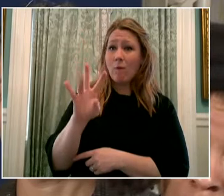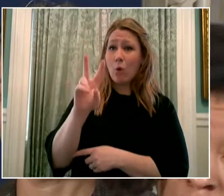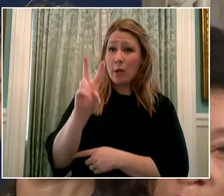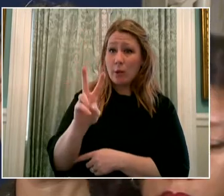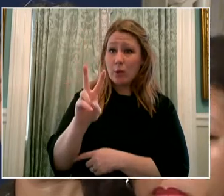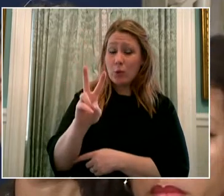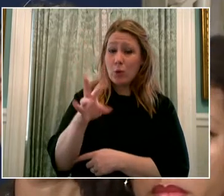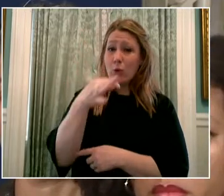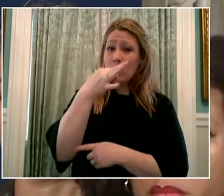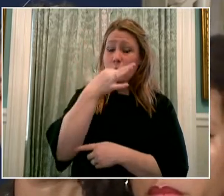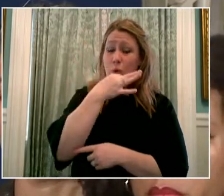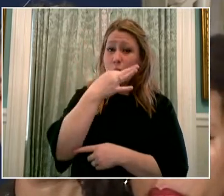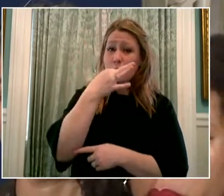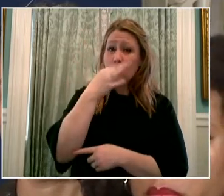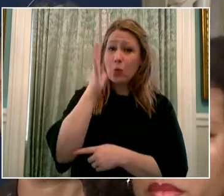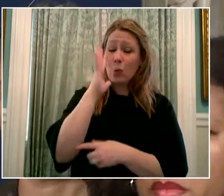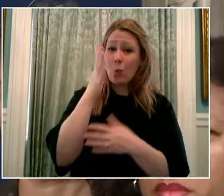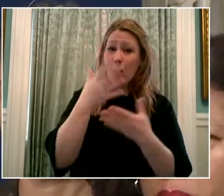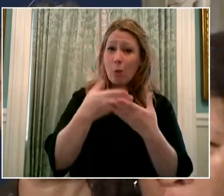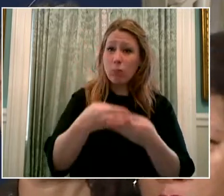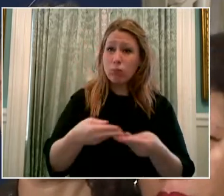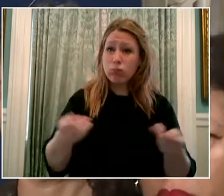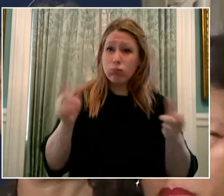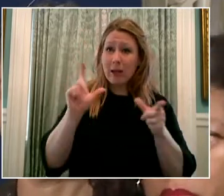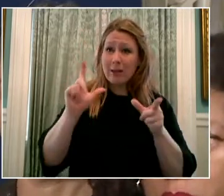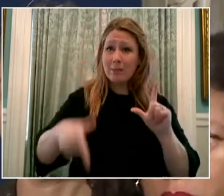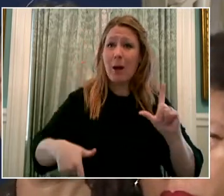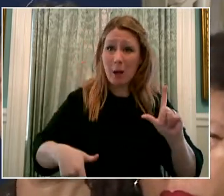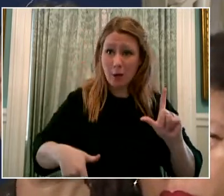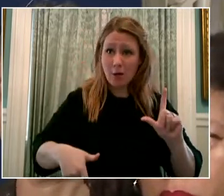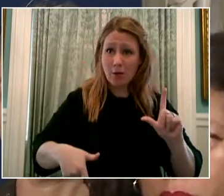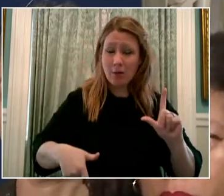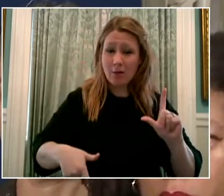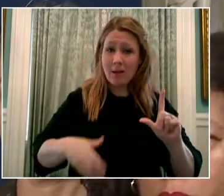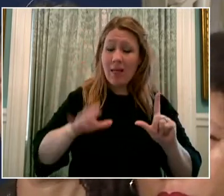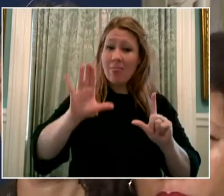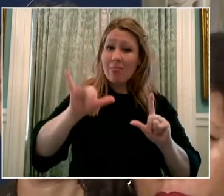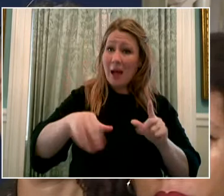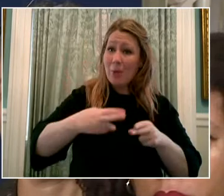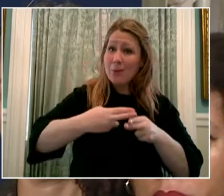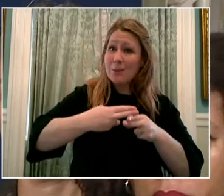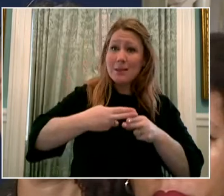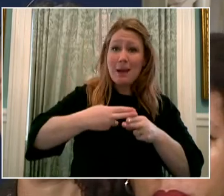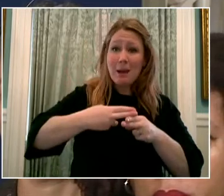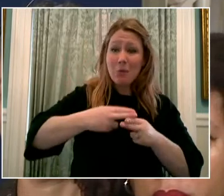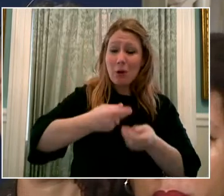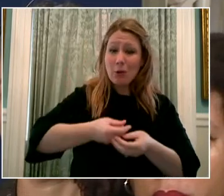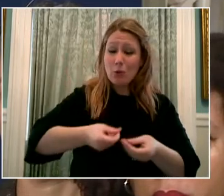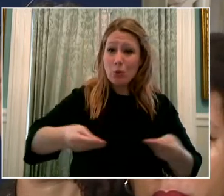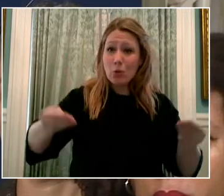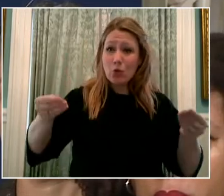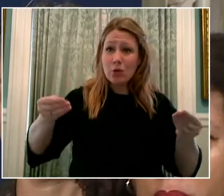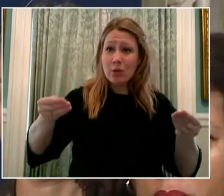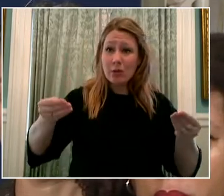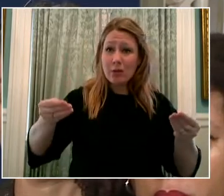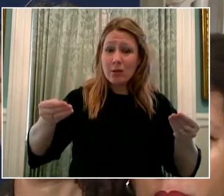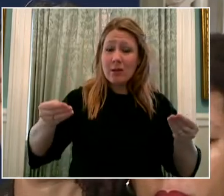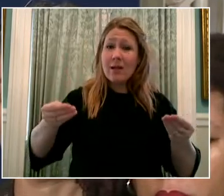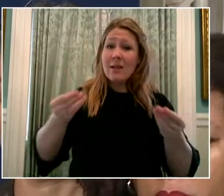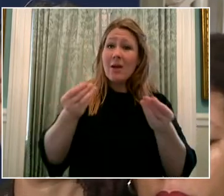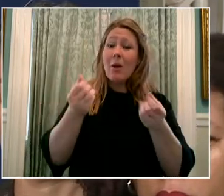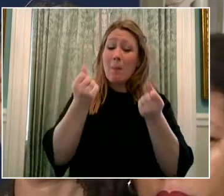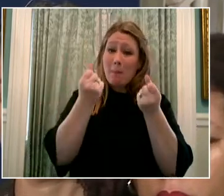to a problem. Title 42 lifts. Thousands of people are waiting at the border. They're potentially going to end up in New